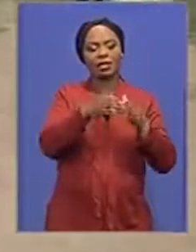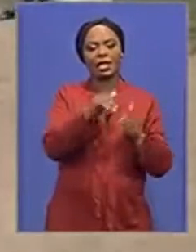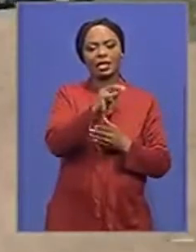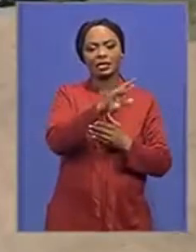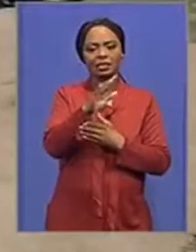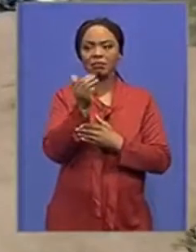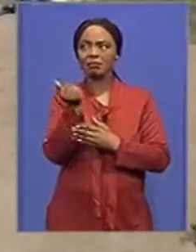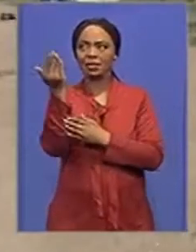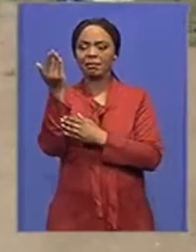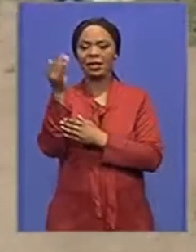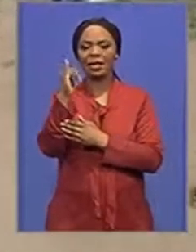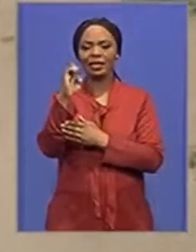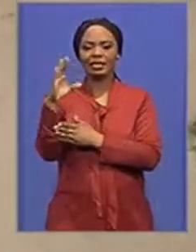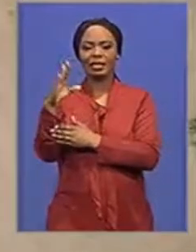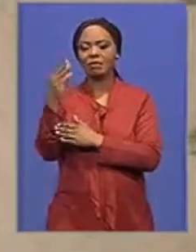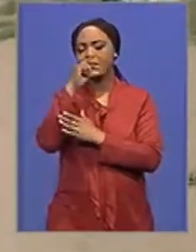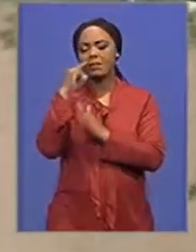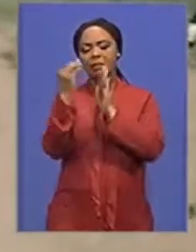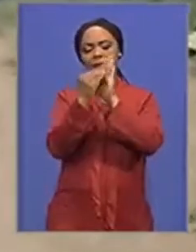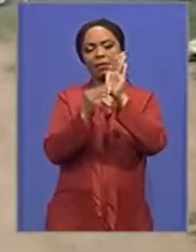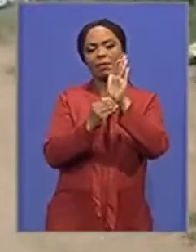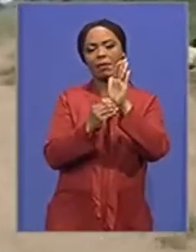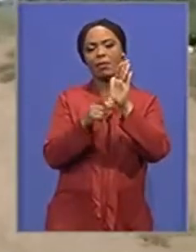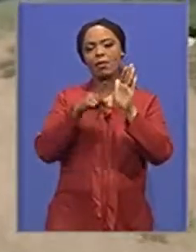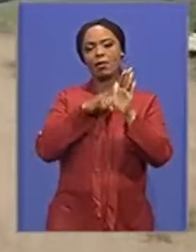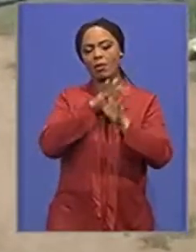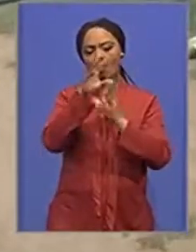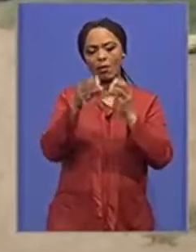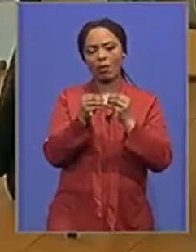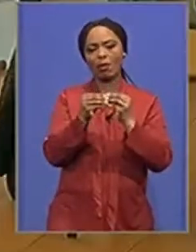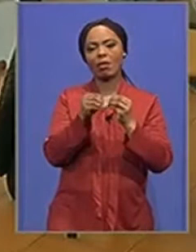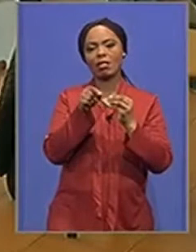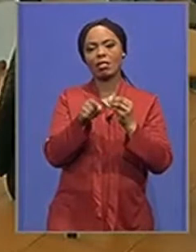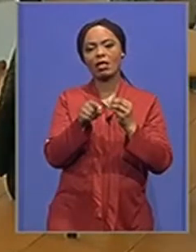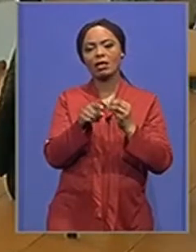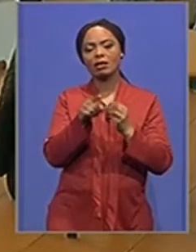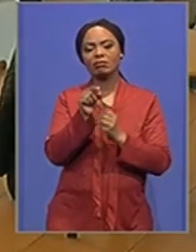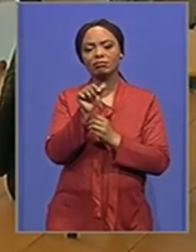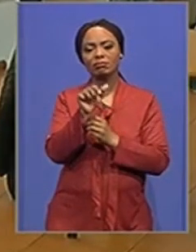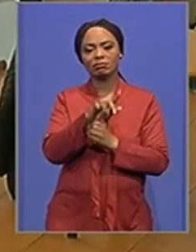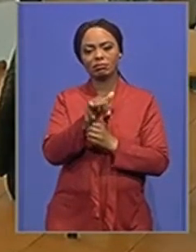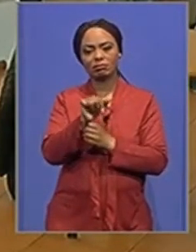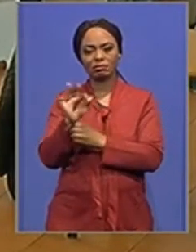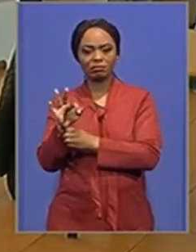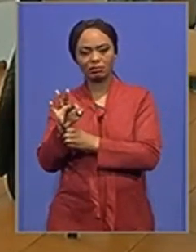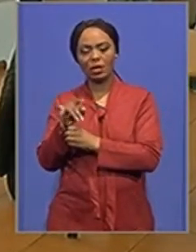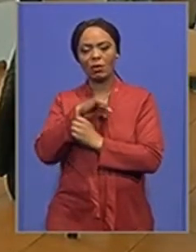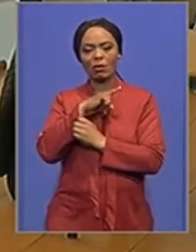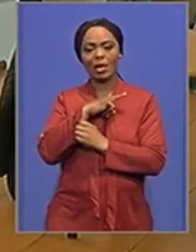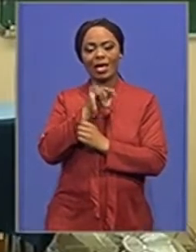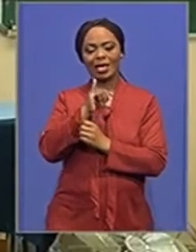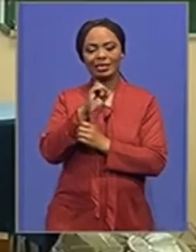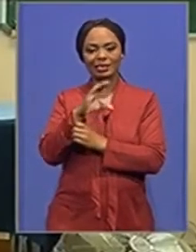bontlhopeng mo bommasepala ba le 93 Tharo go ralala naga. IEC e buletse gape ikwadiso ya